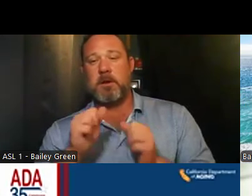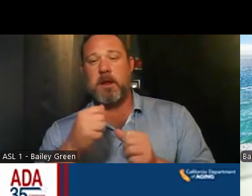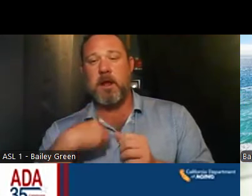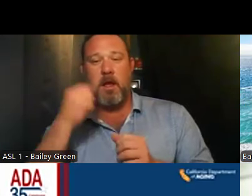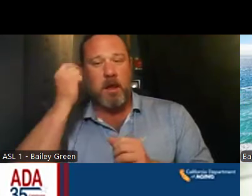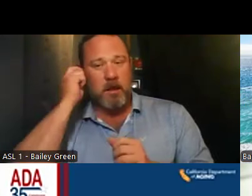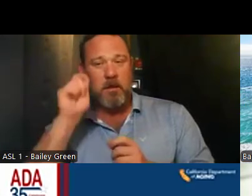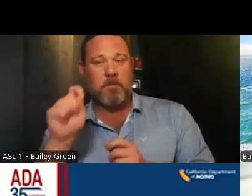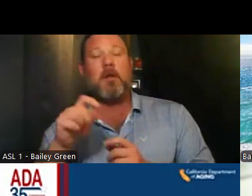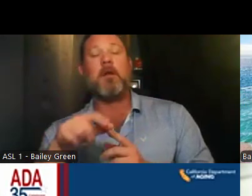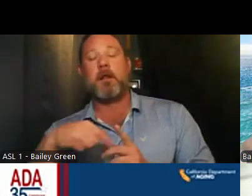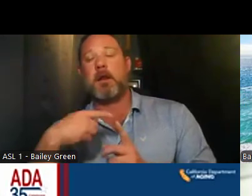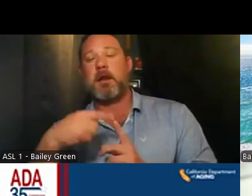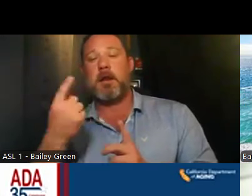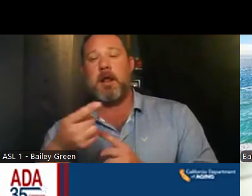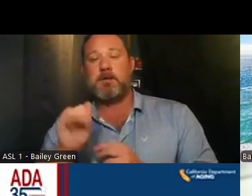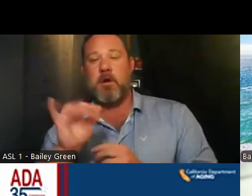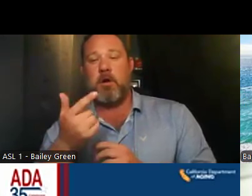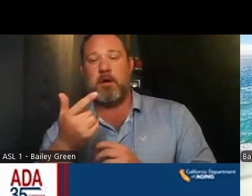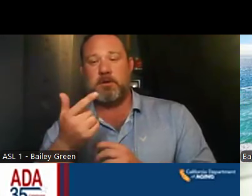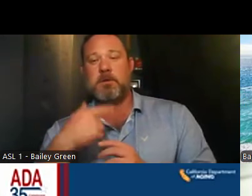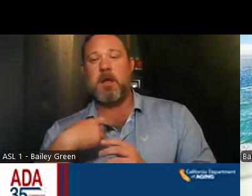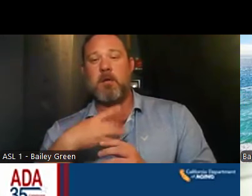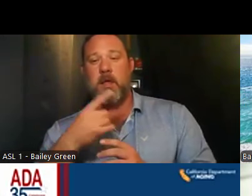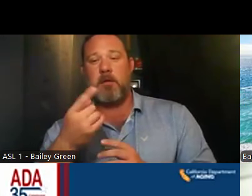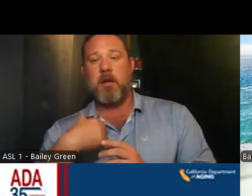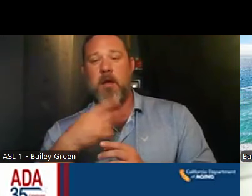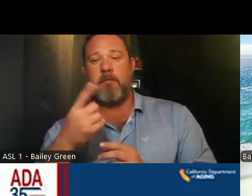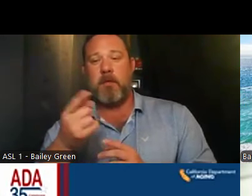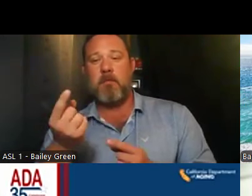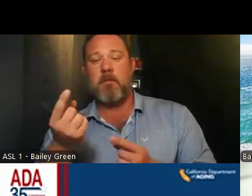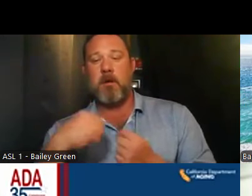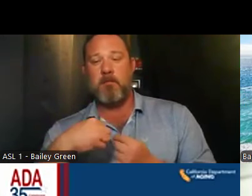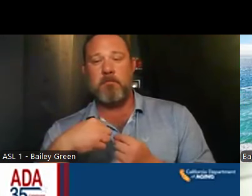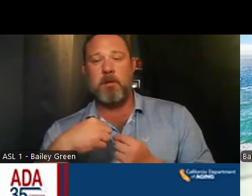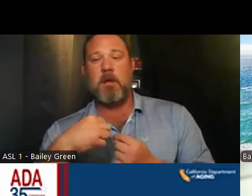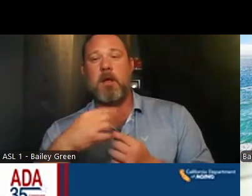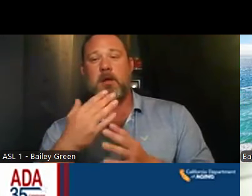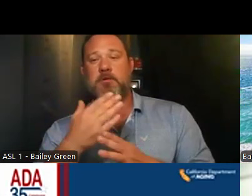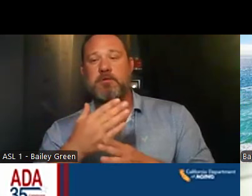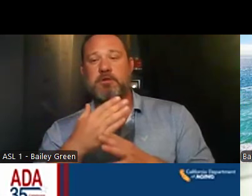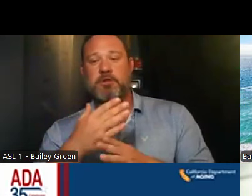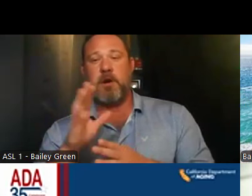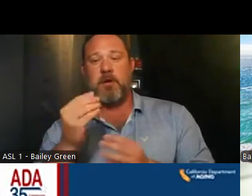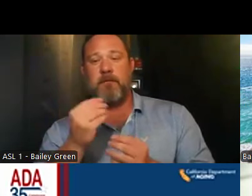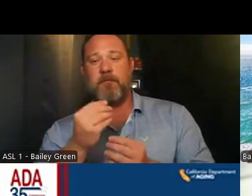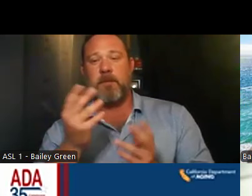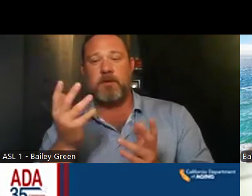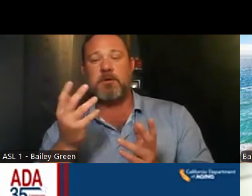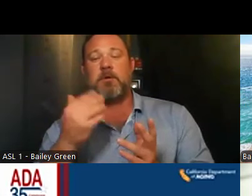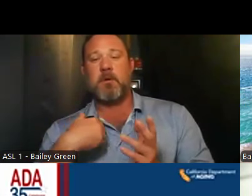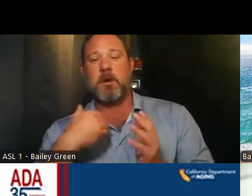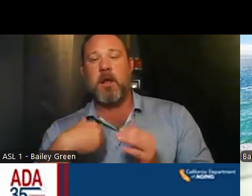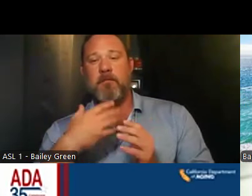So the meeting that's next August, I'd love to have them come and share their data, and we can have this